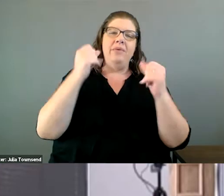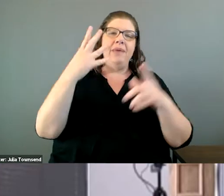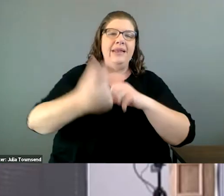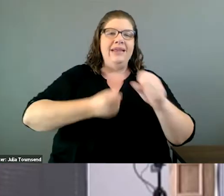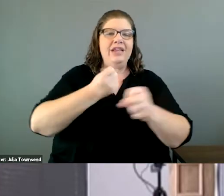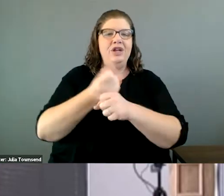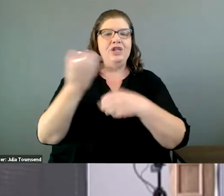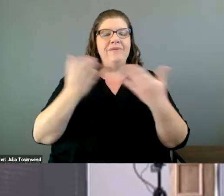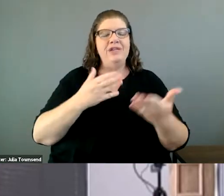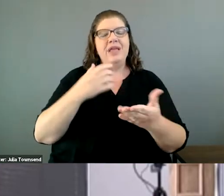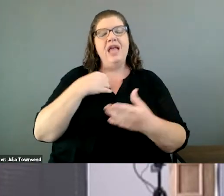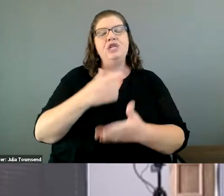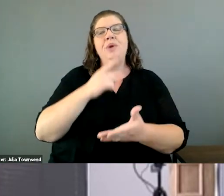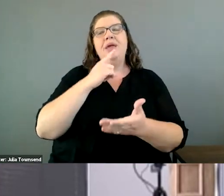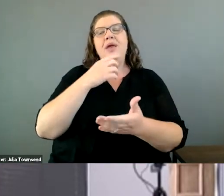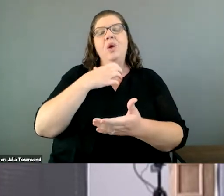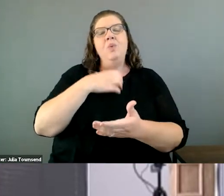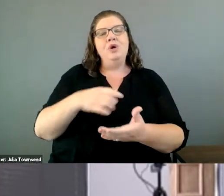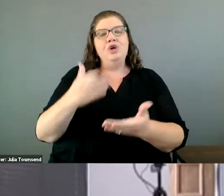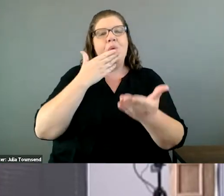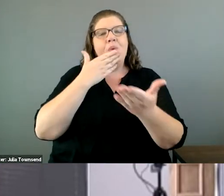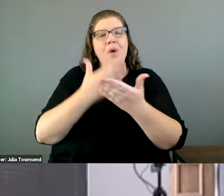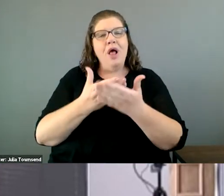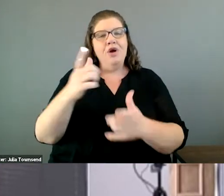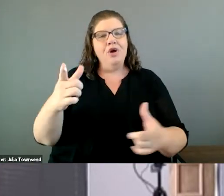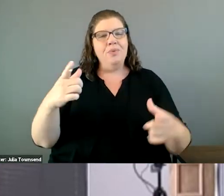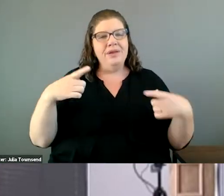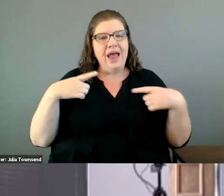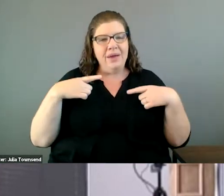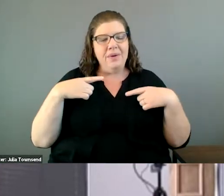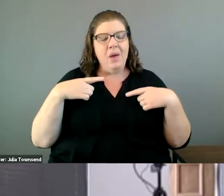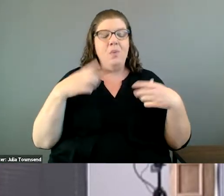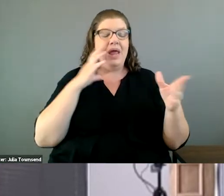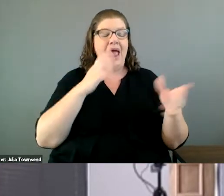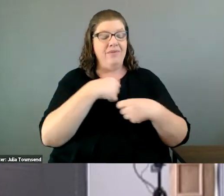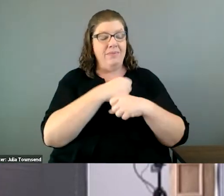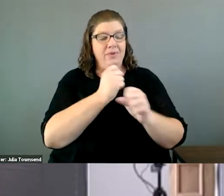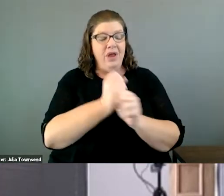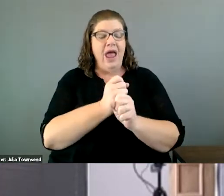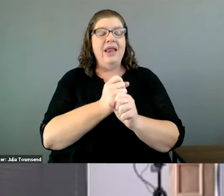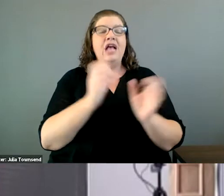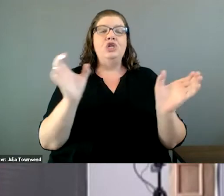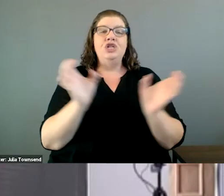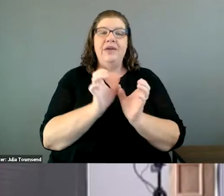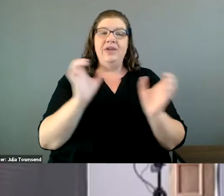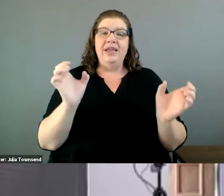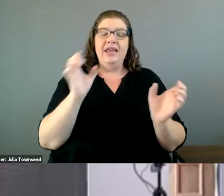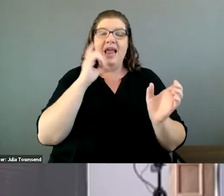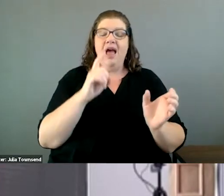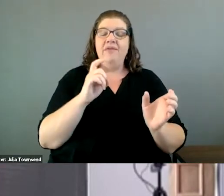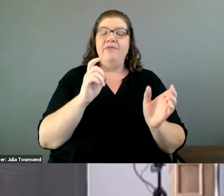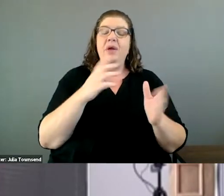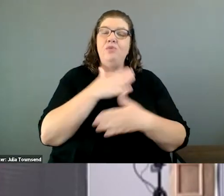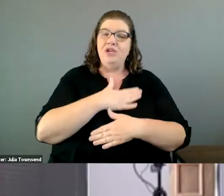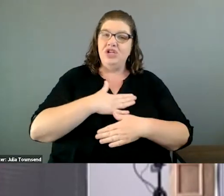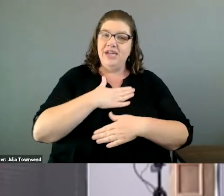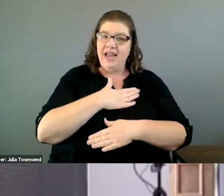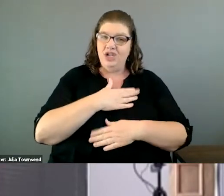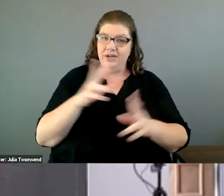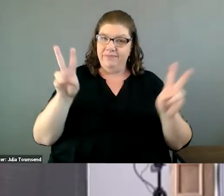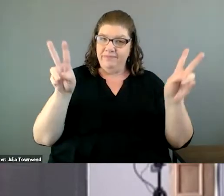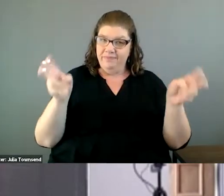her retirement. We have prepared a certificate of appreciation that I'd like to read to you now. It states,